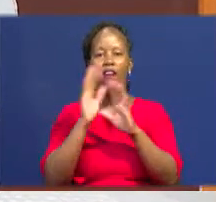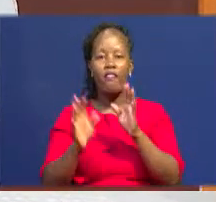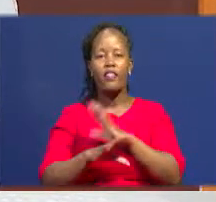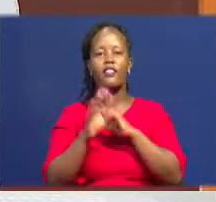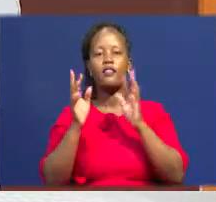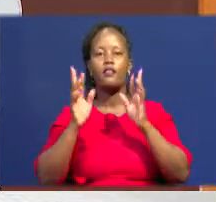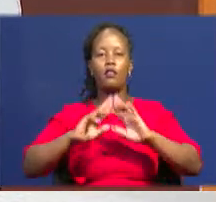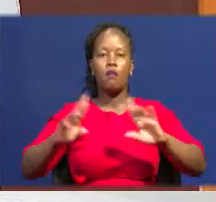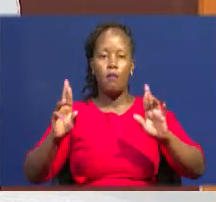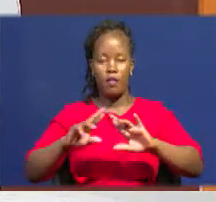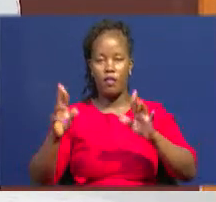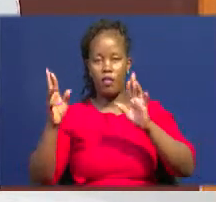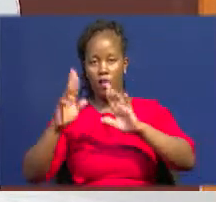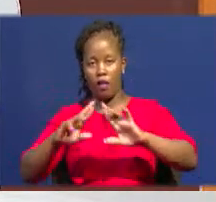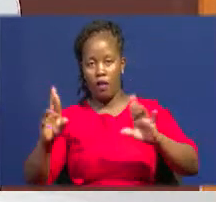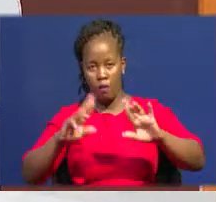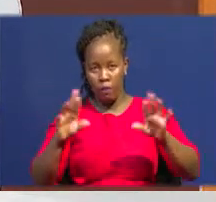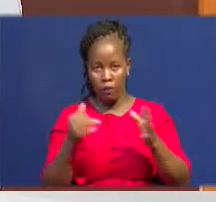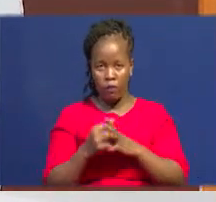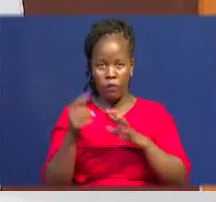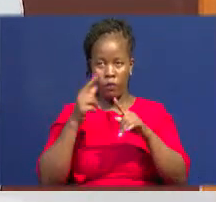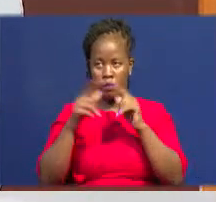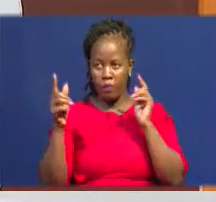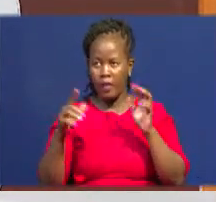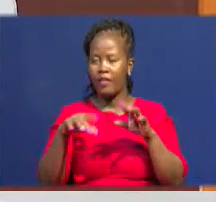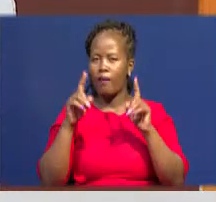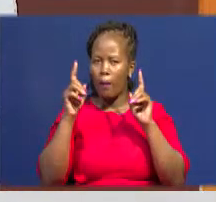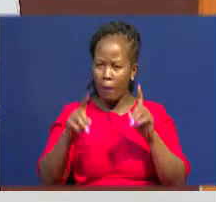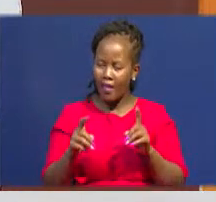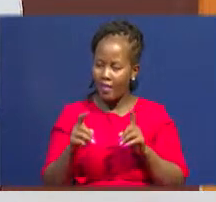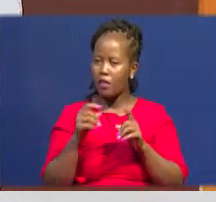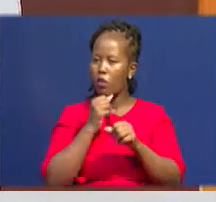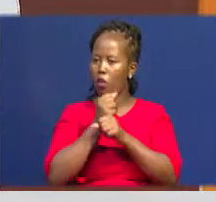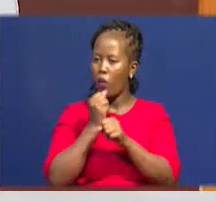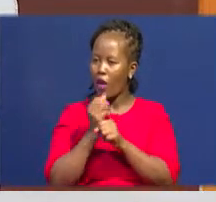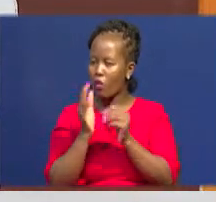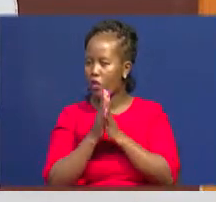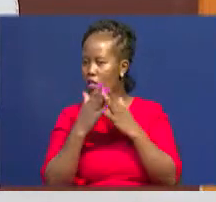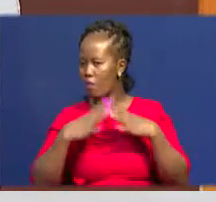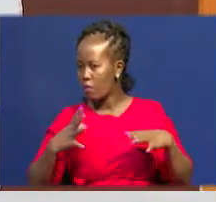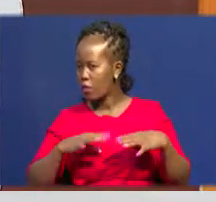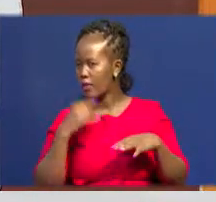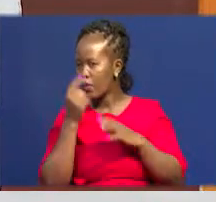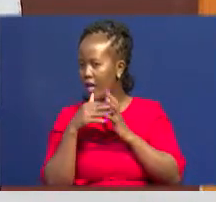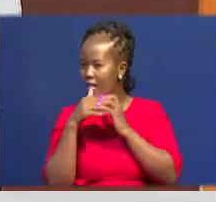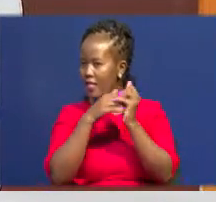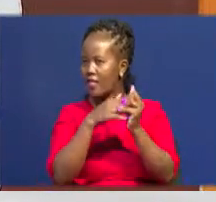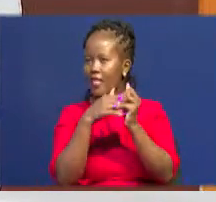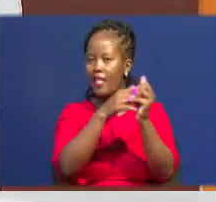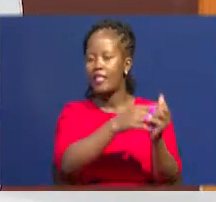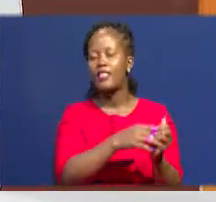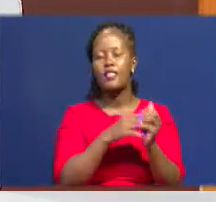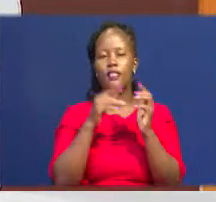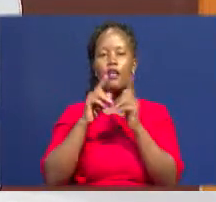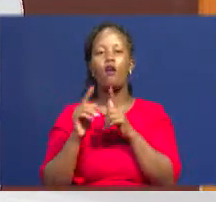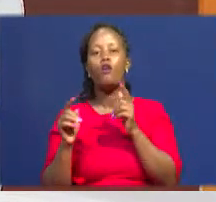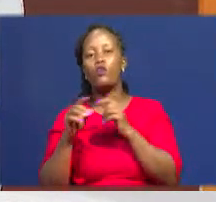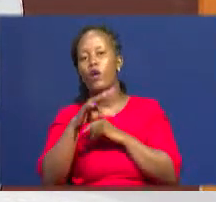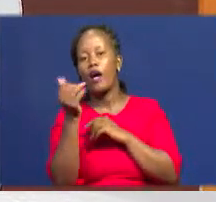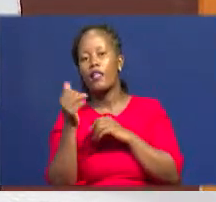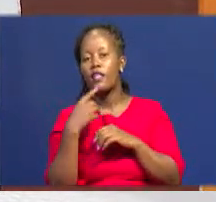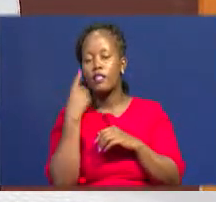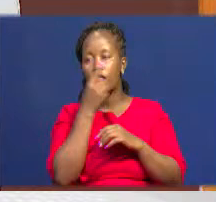for a safe event, but listen to the marshals, work with the marshals. We are here for you, and we'll keep saying